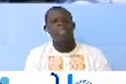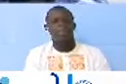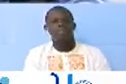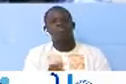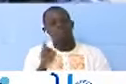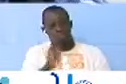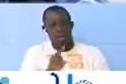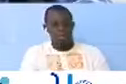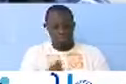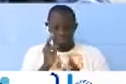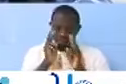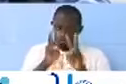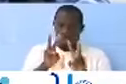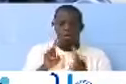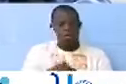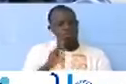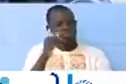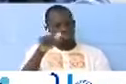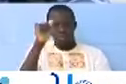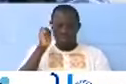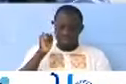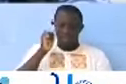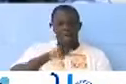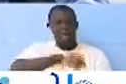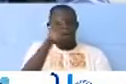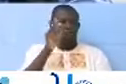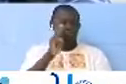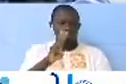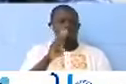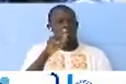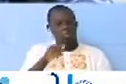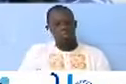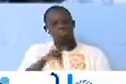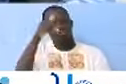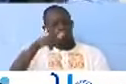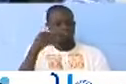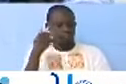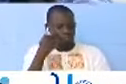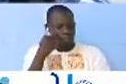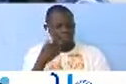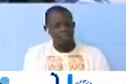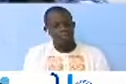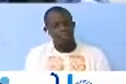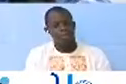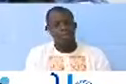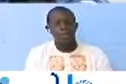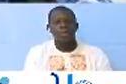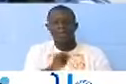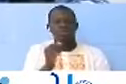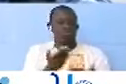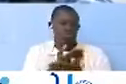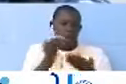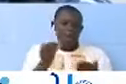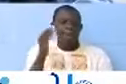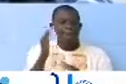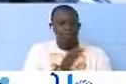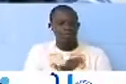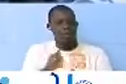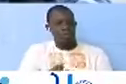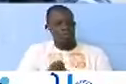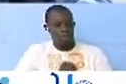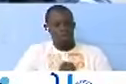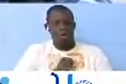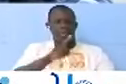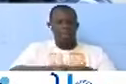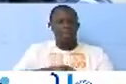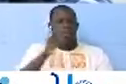So that's what I saw yesterday and I saw today. This is why during my